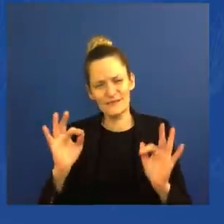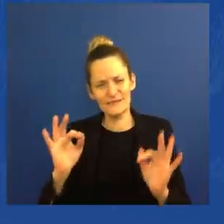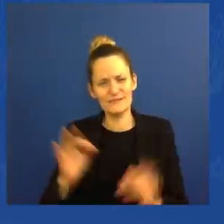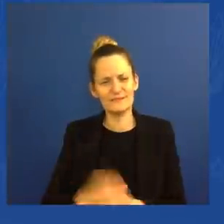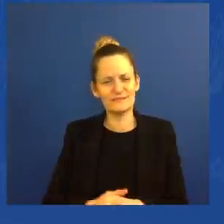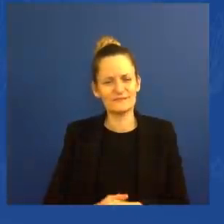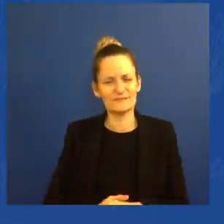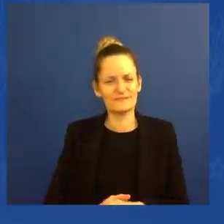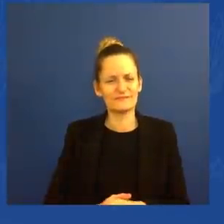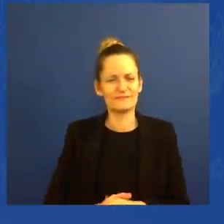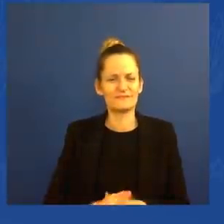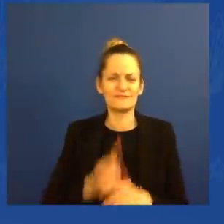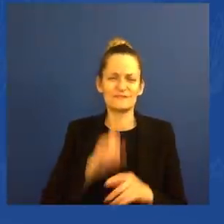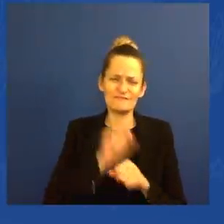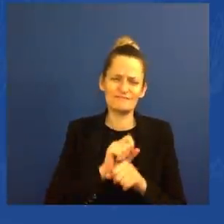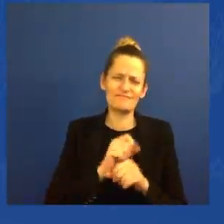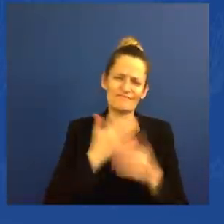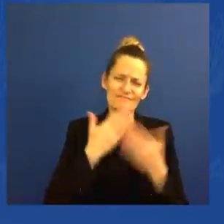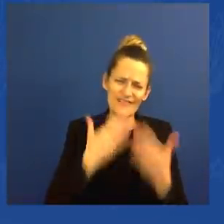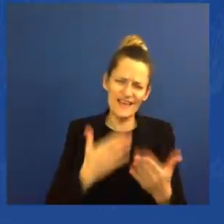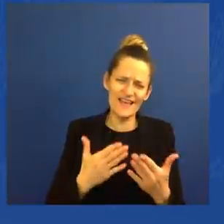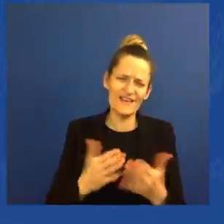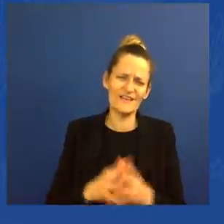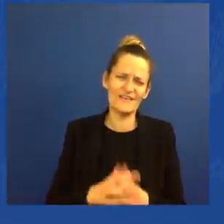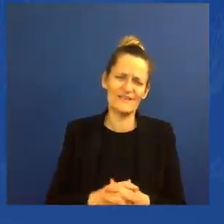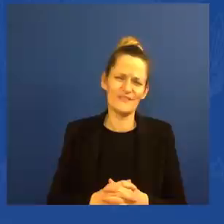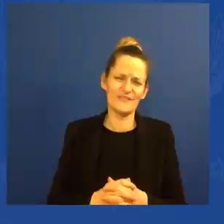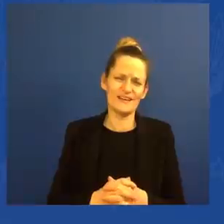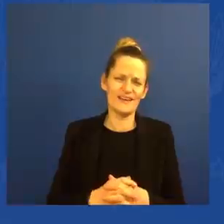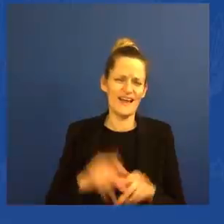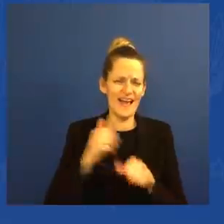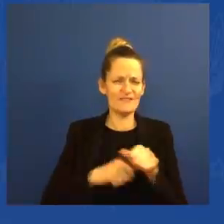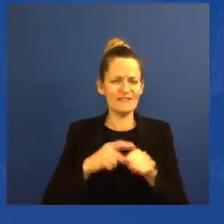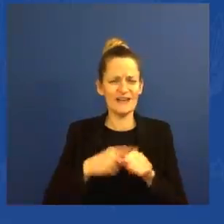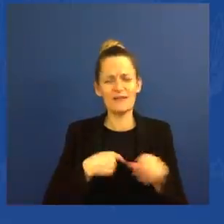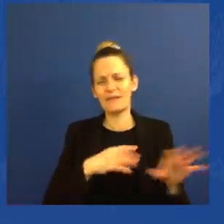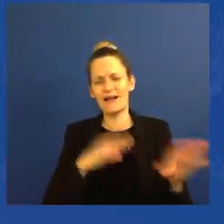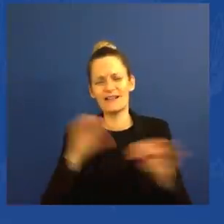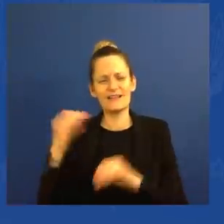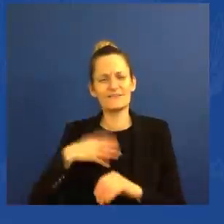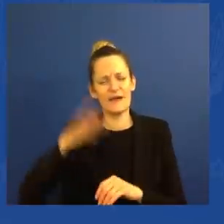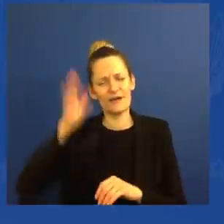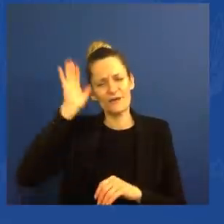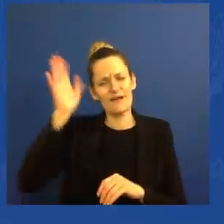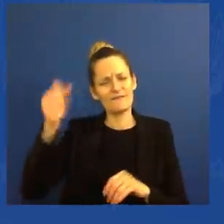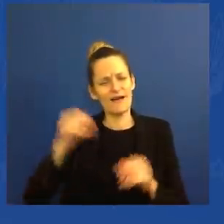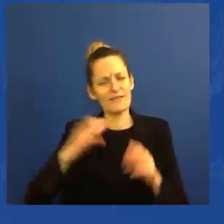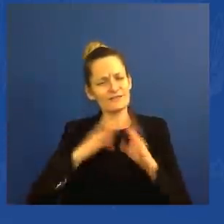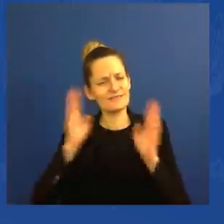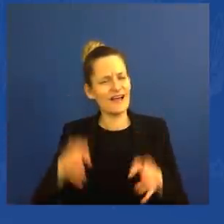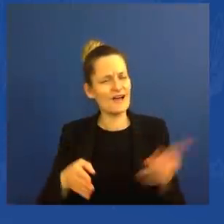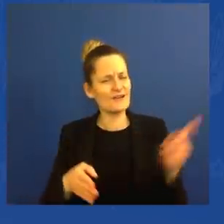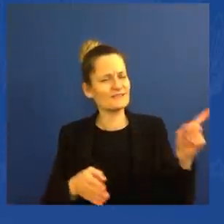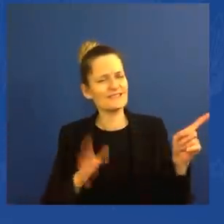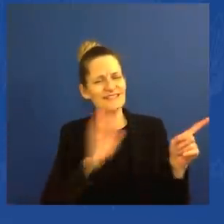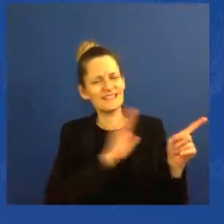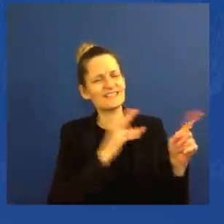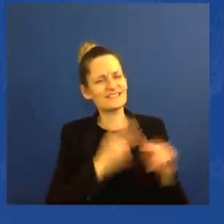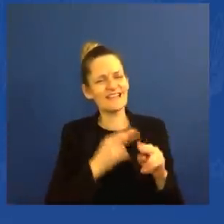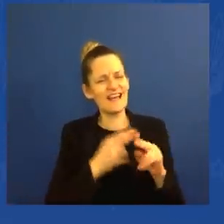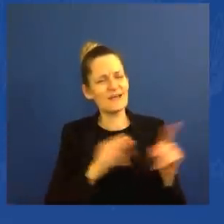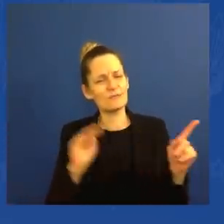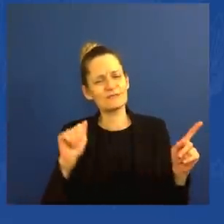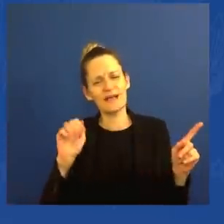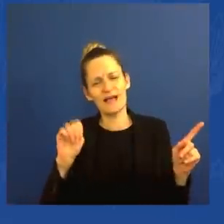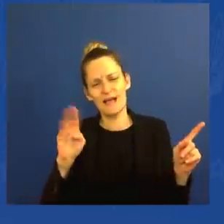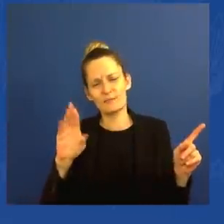Every time I'd walk out of my grandpop's house up in Scranton, Pennsylvania, his name was Ambrose Finnegan, he'd yell, "Joey, keep the faith." And my